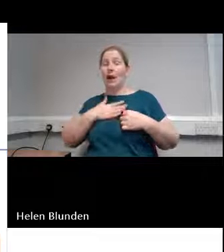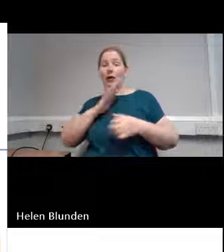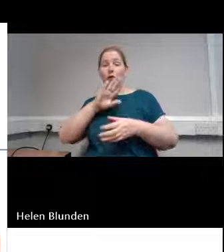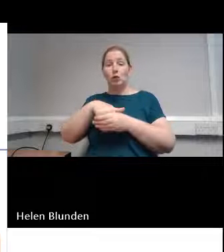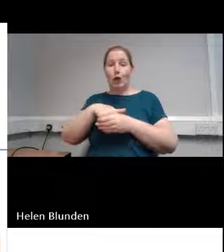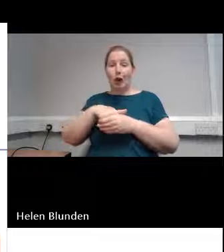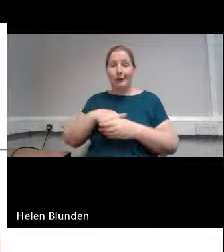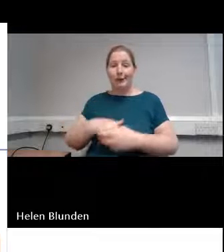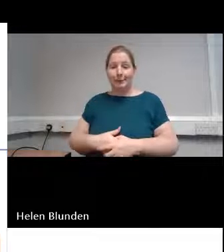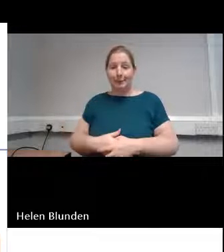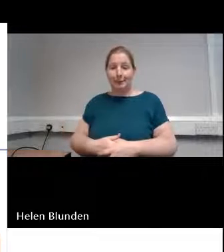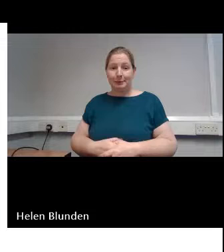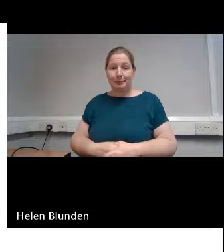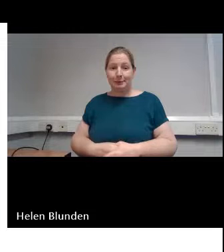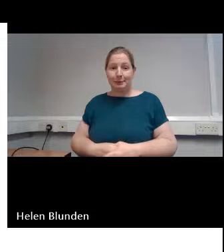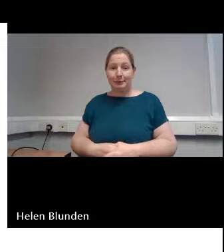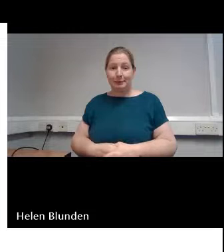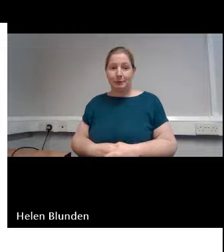in this work.